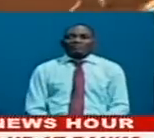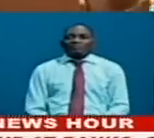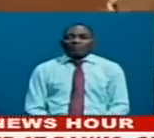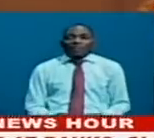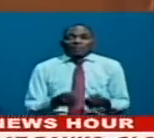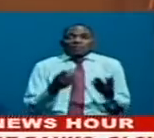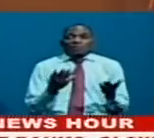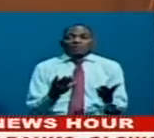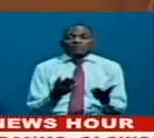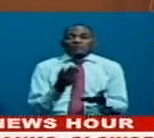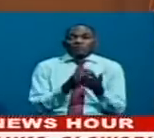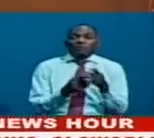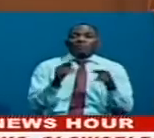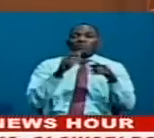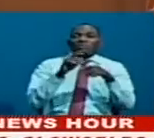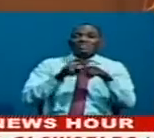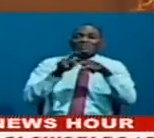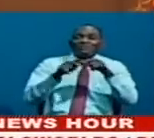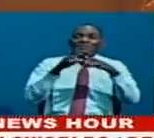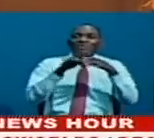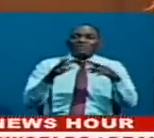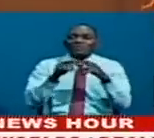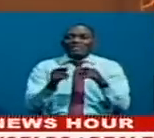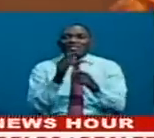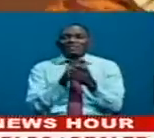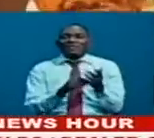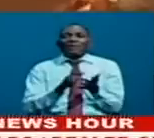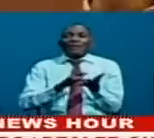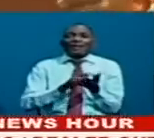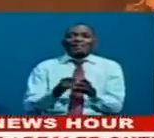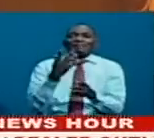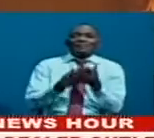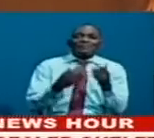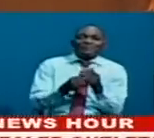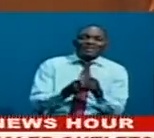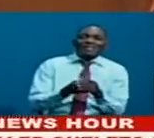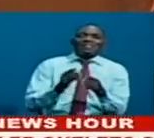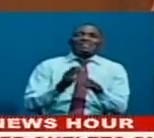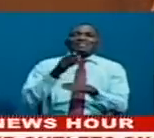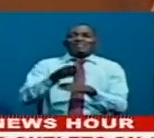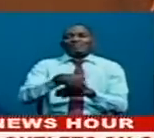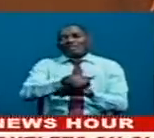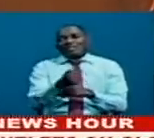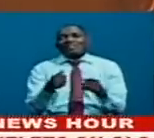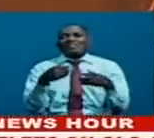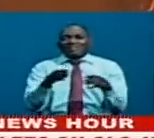So that you hear stories that some of the fertilizer is being smuggled across our borders.